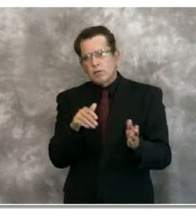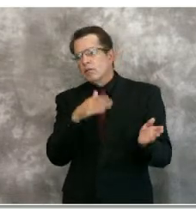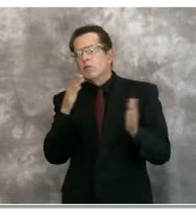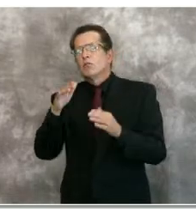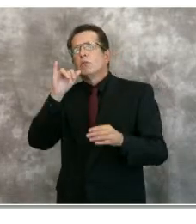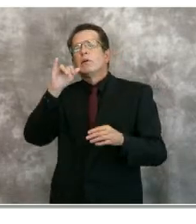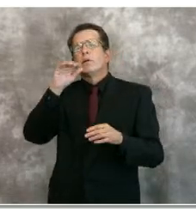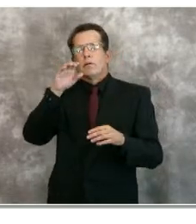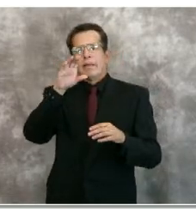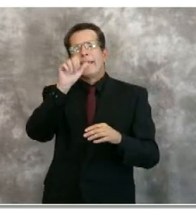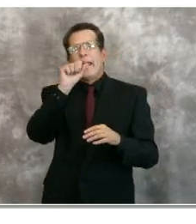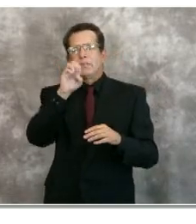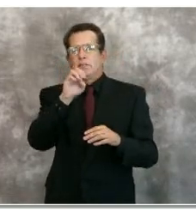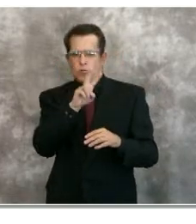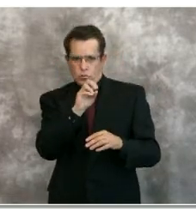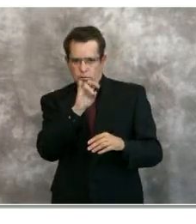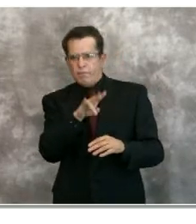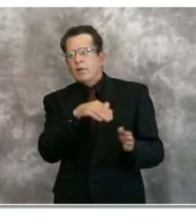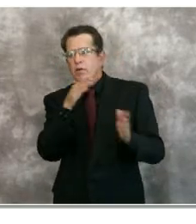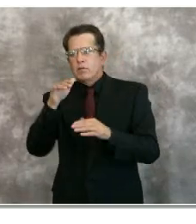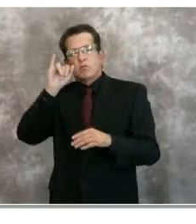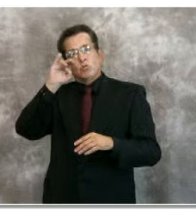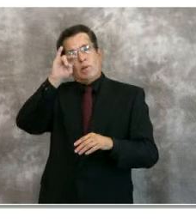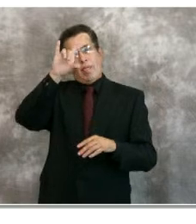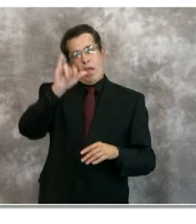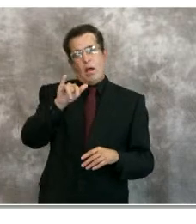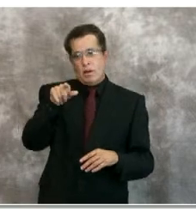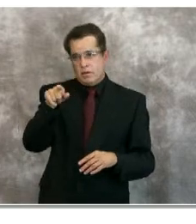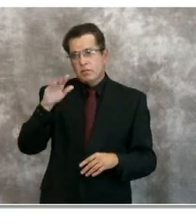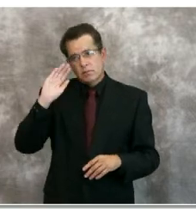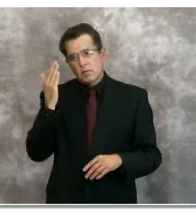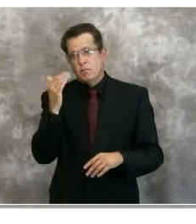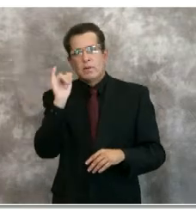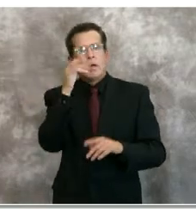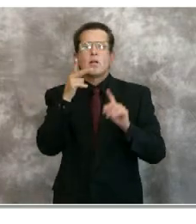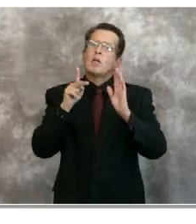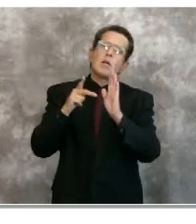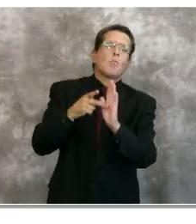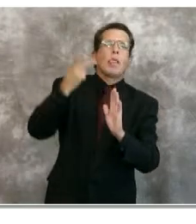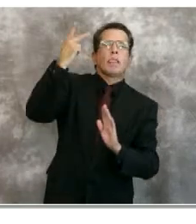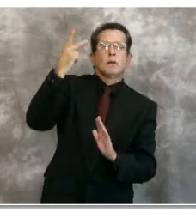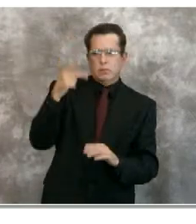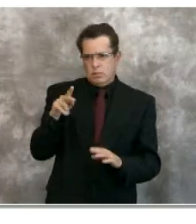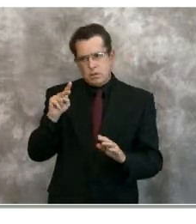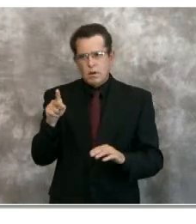of July, the number of outbreaks have almost doubled,